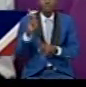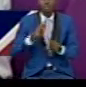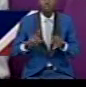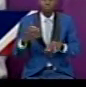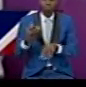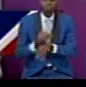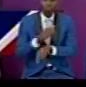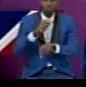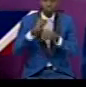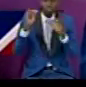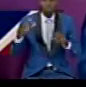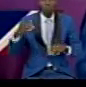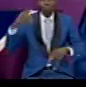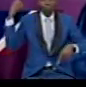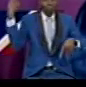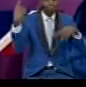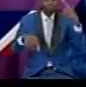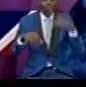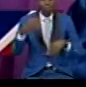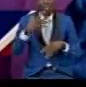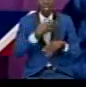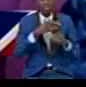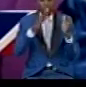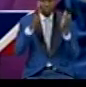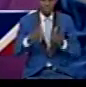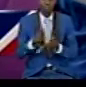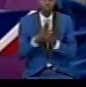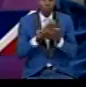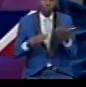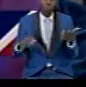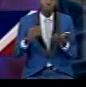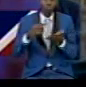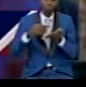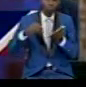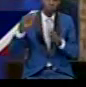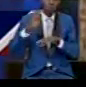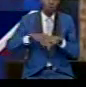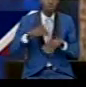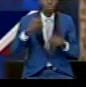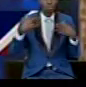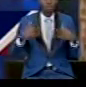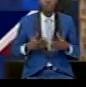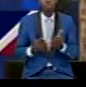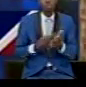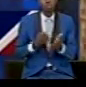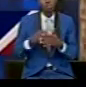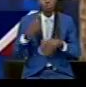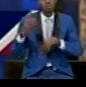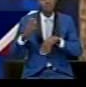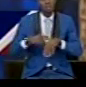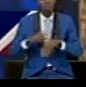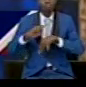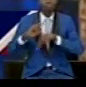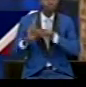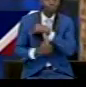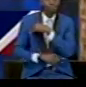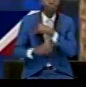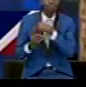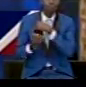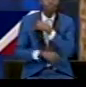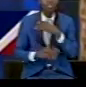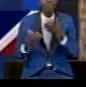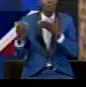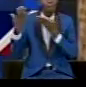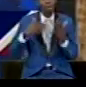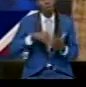left some scars on his body. There were times they beat him and it led some weakness in his